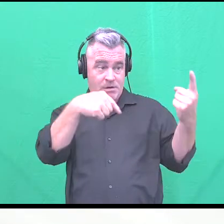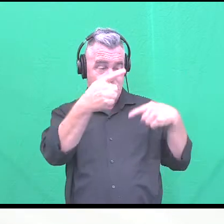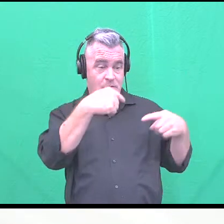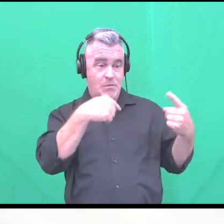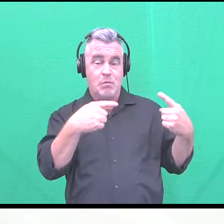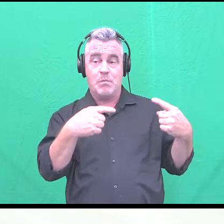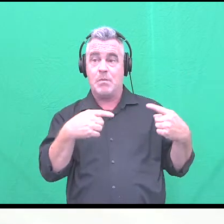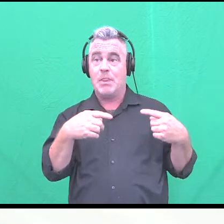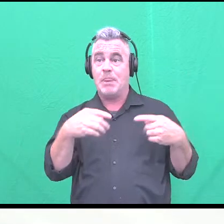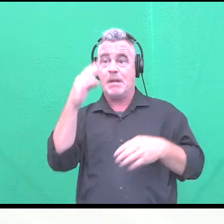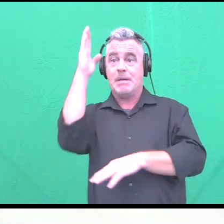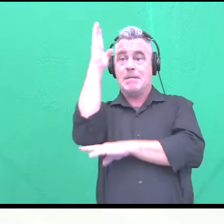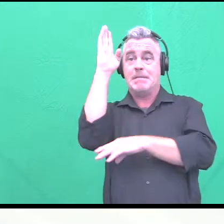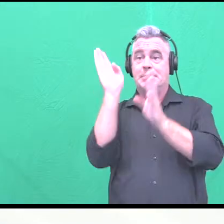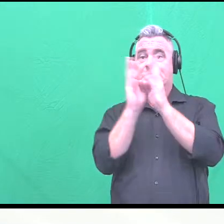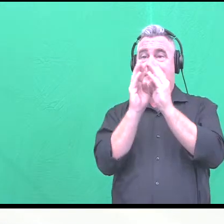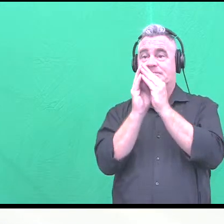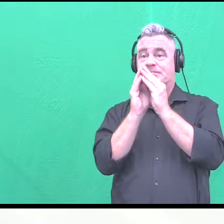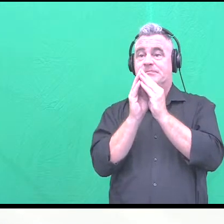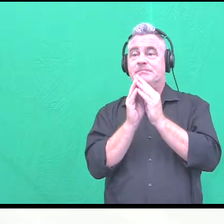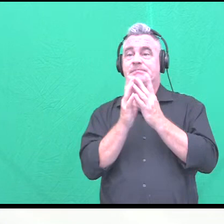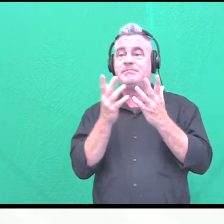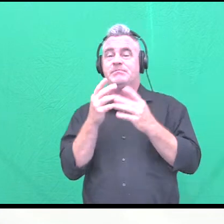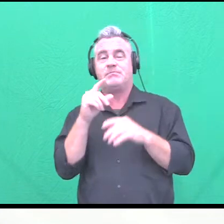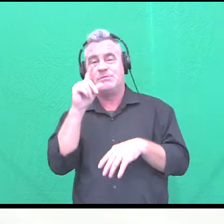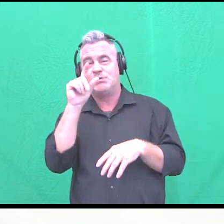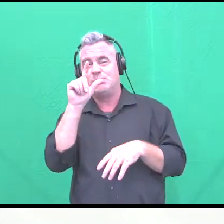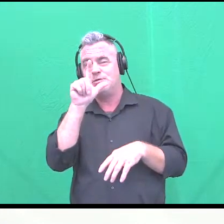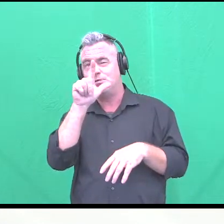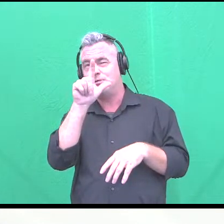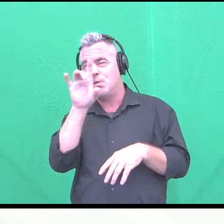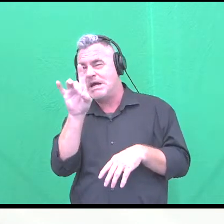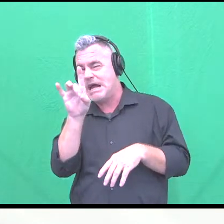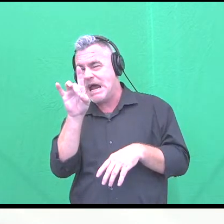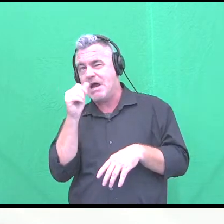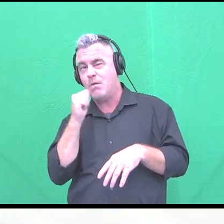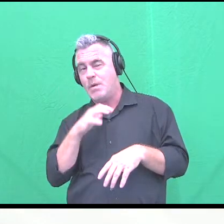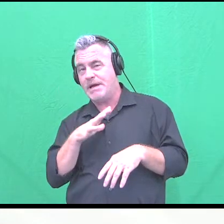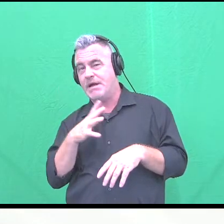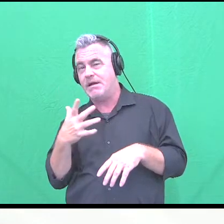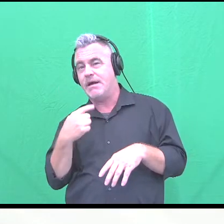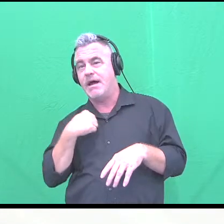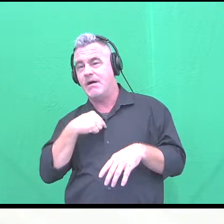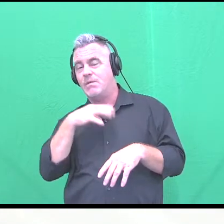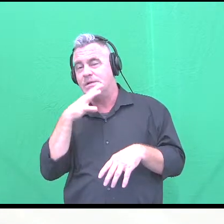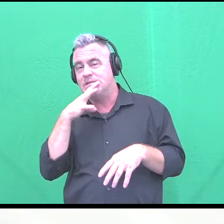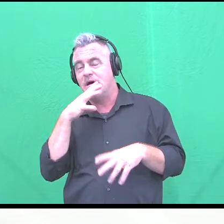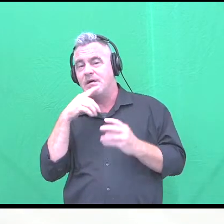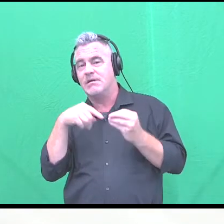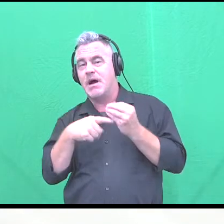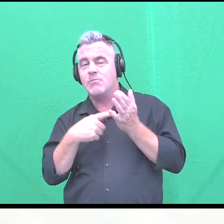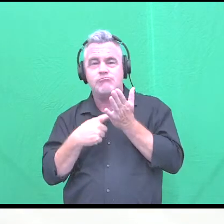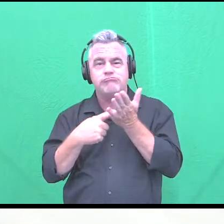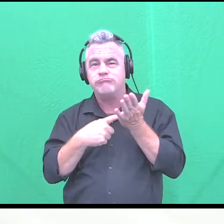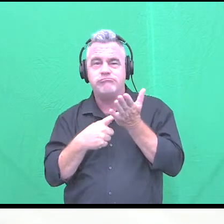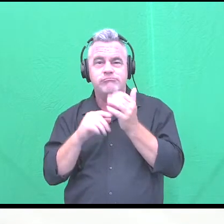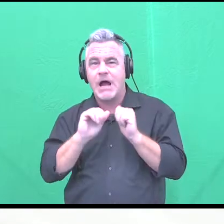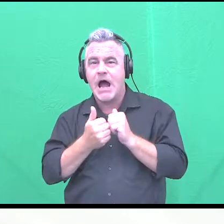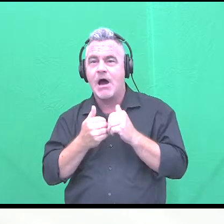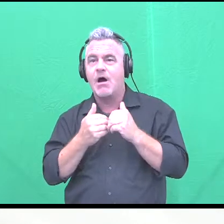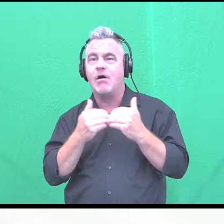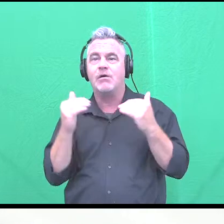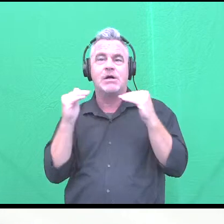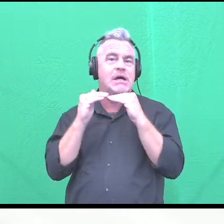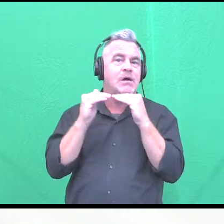12 noon meeting, and there were about 28 of us, and we talked about how we can support equity,